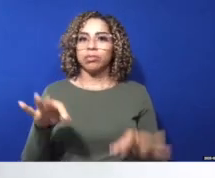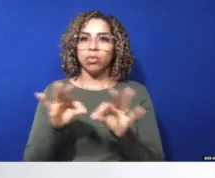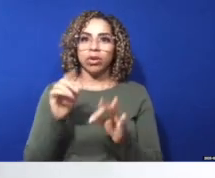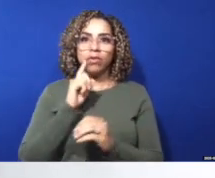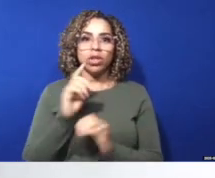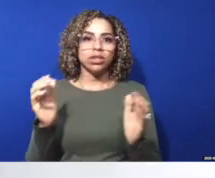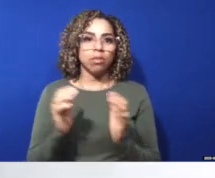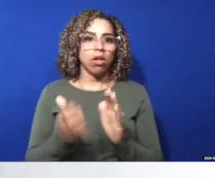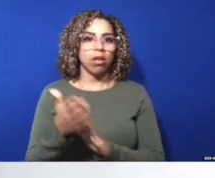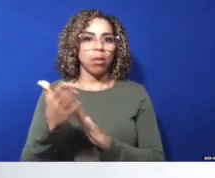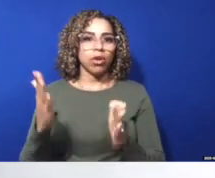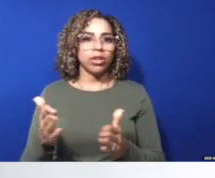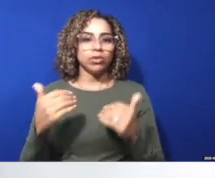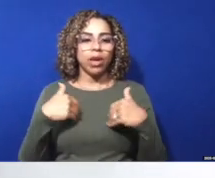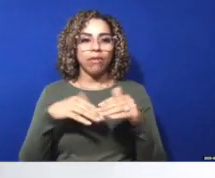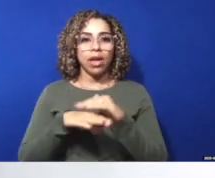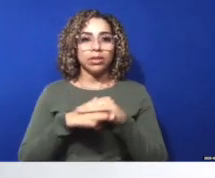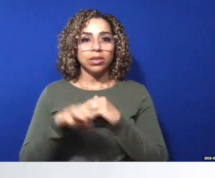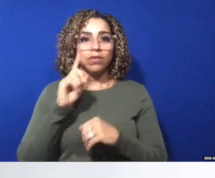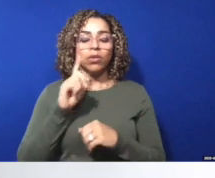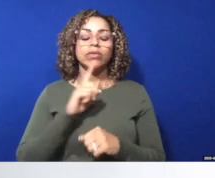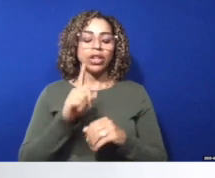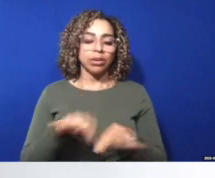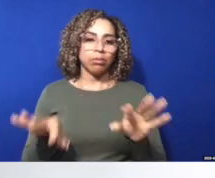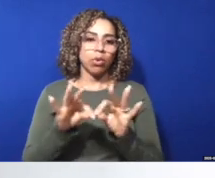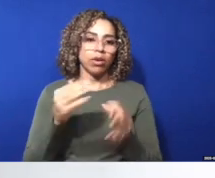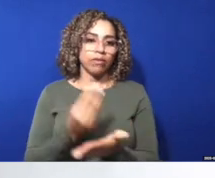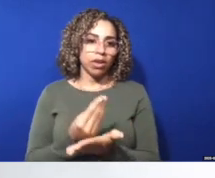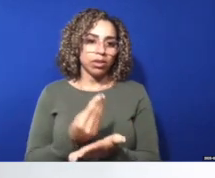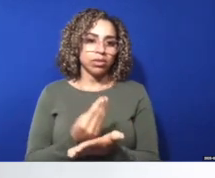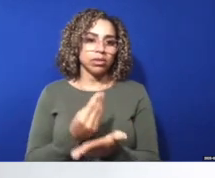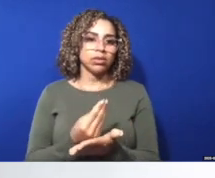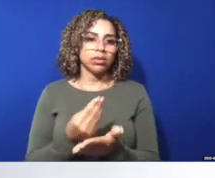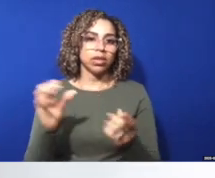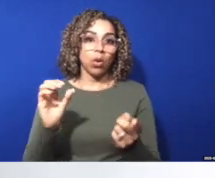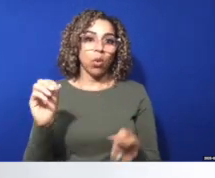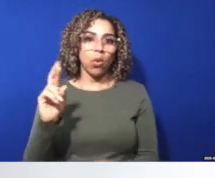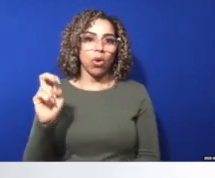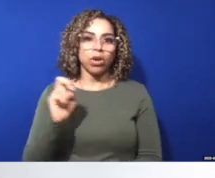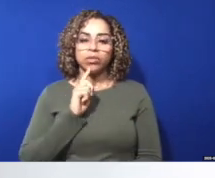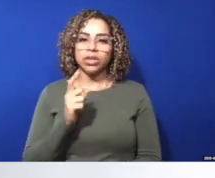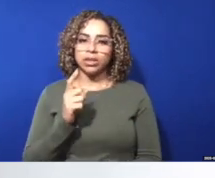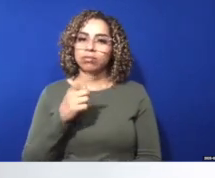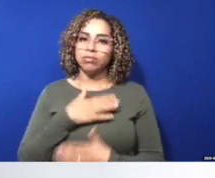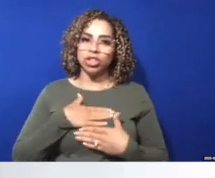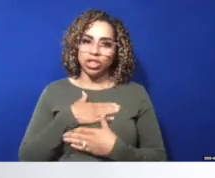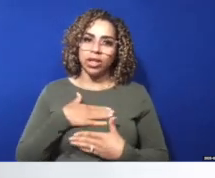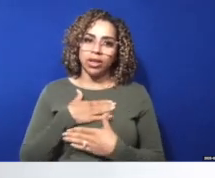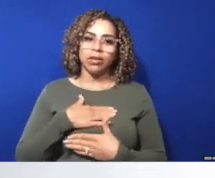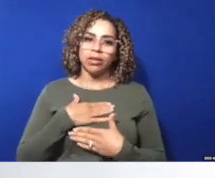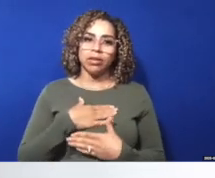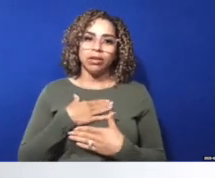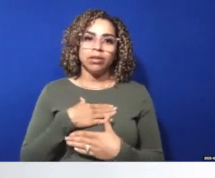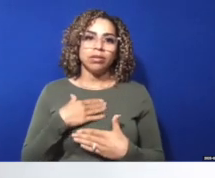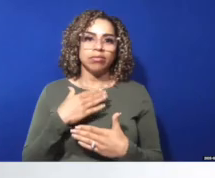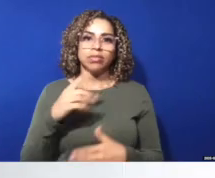to have access to these very important funds in core, and we really do appreciate that in this case, the only